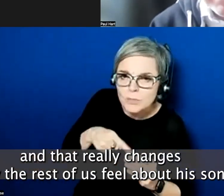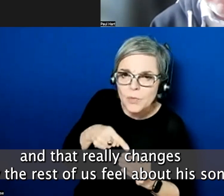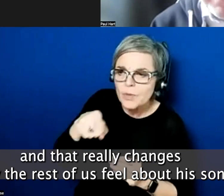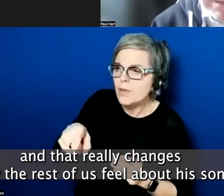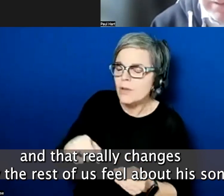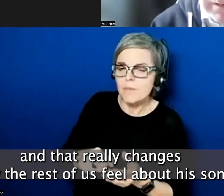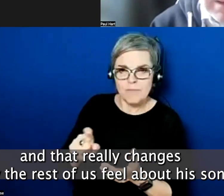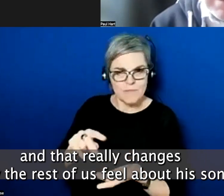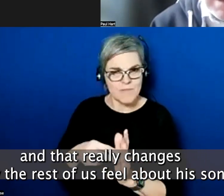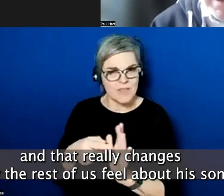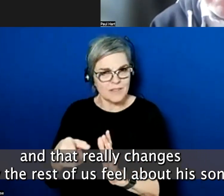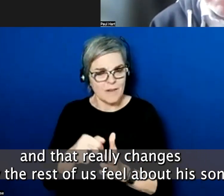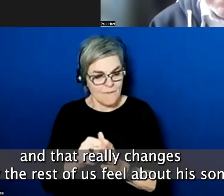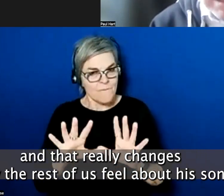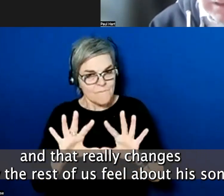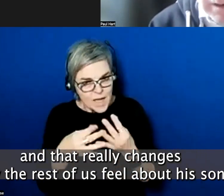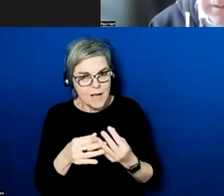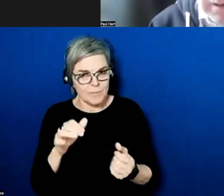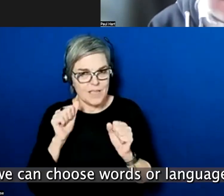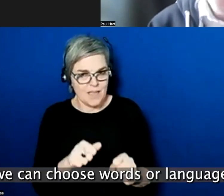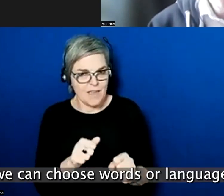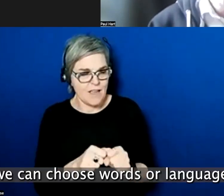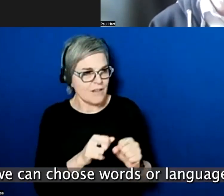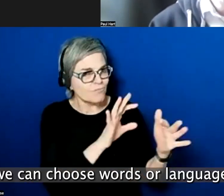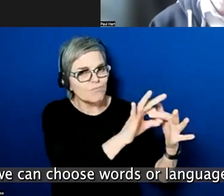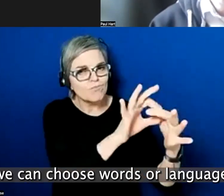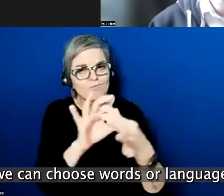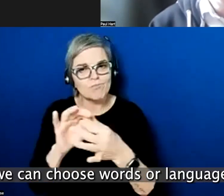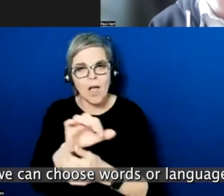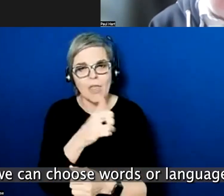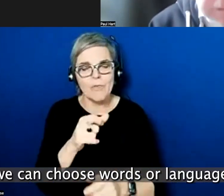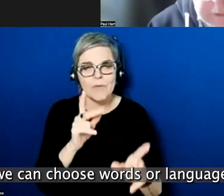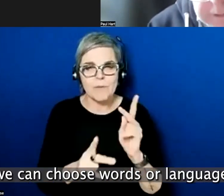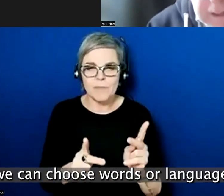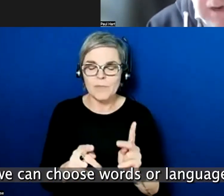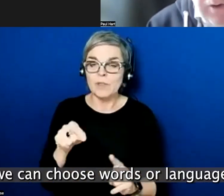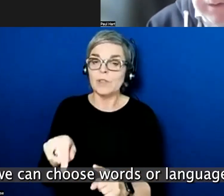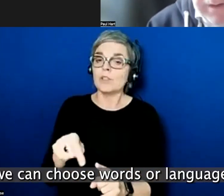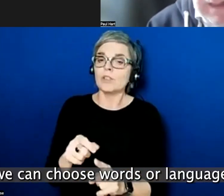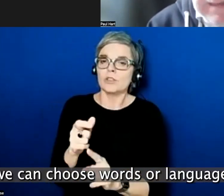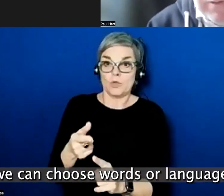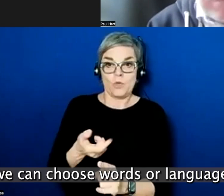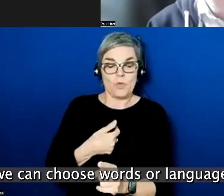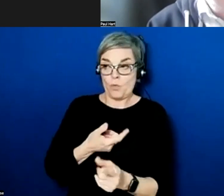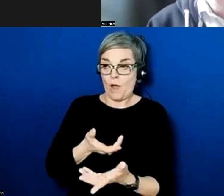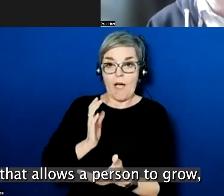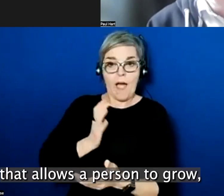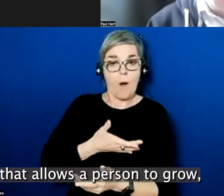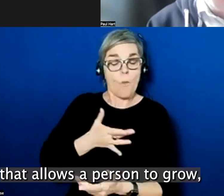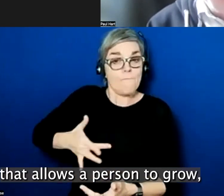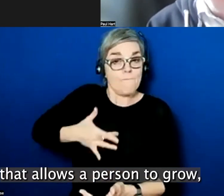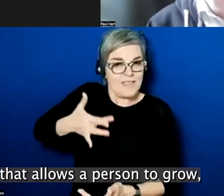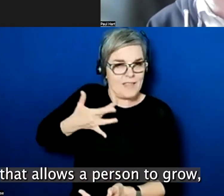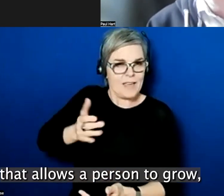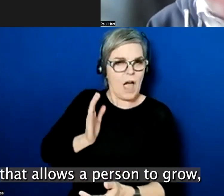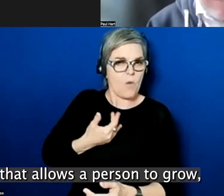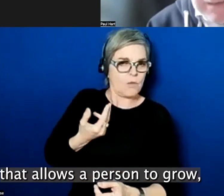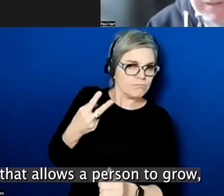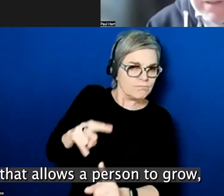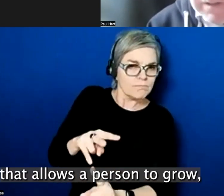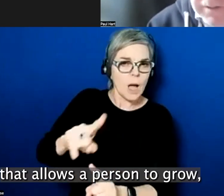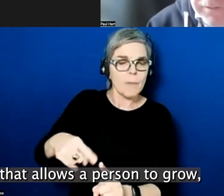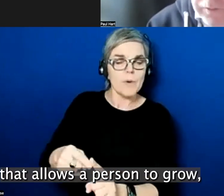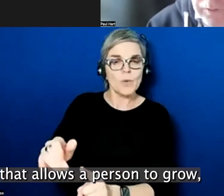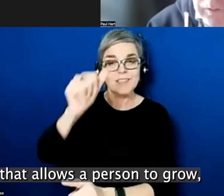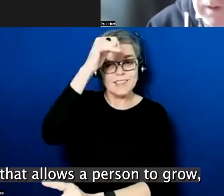of us feel about his son. So we can choose words or language that allows a